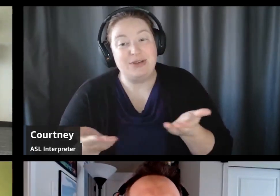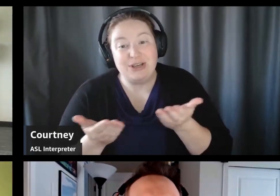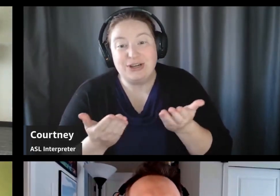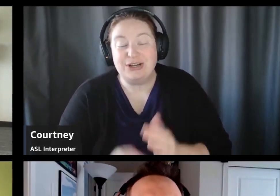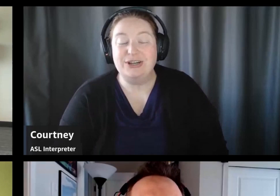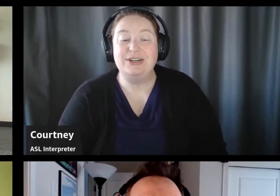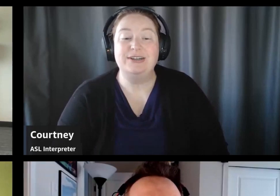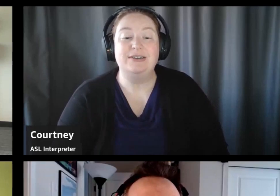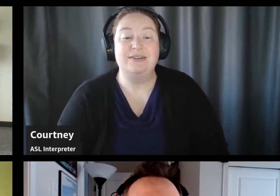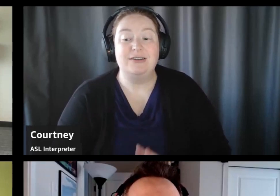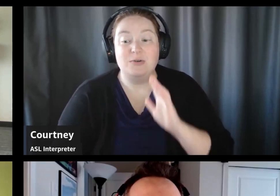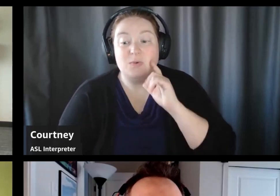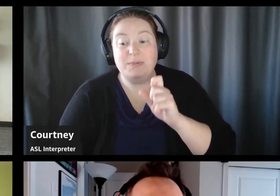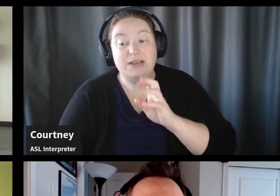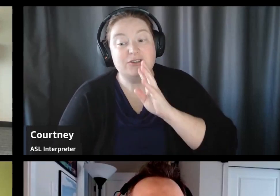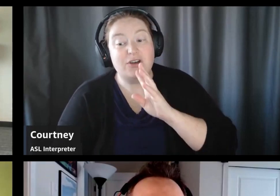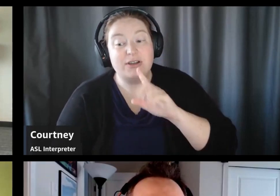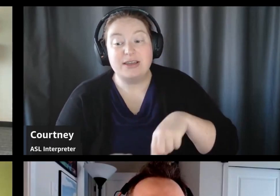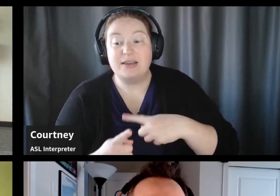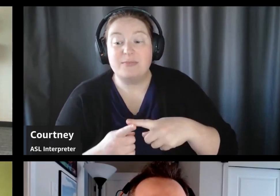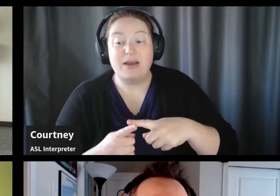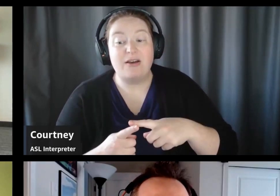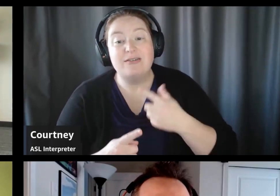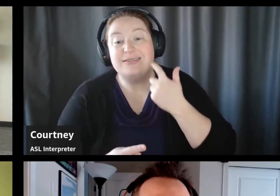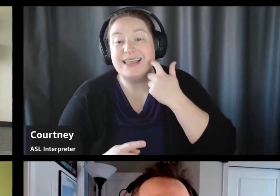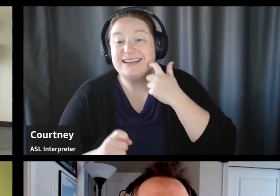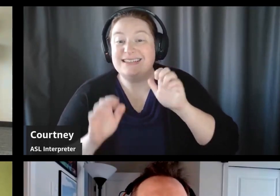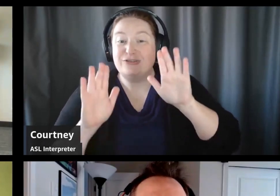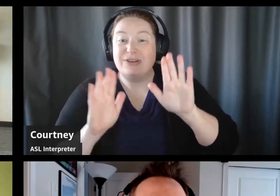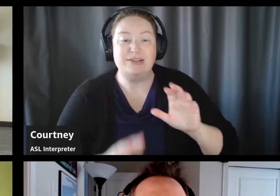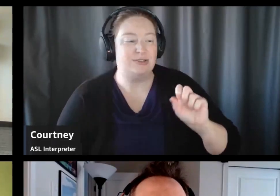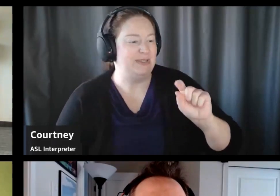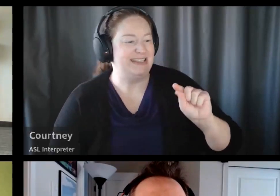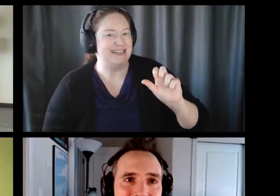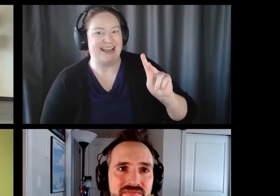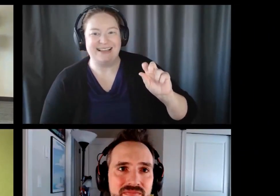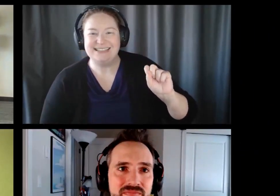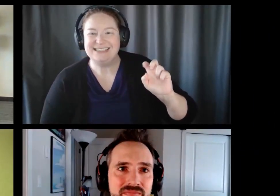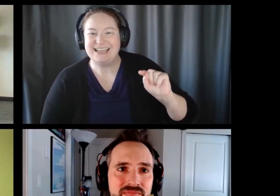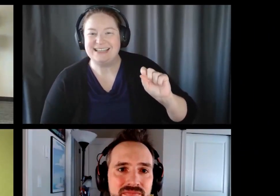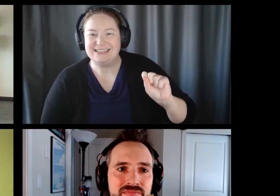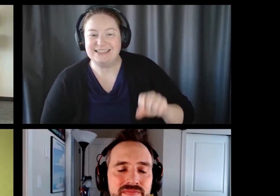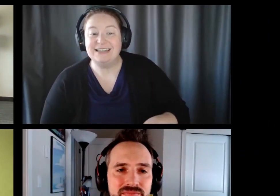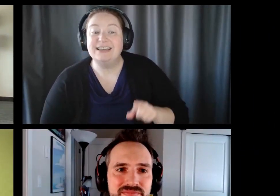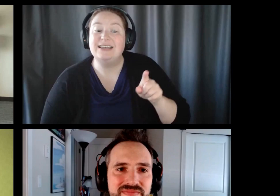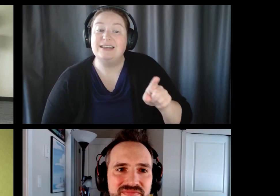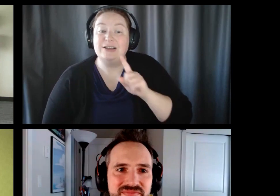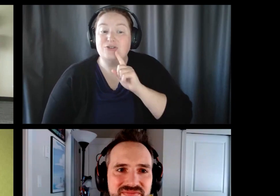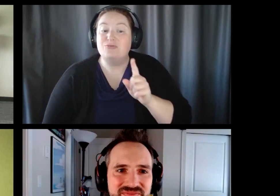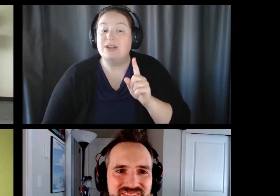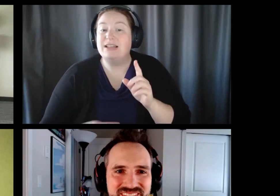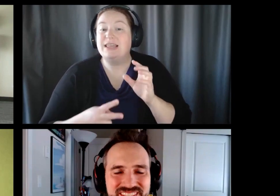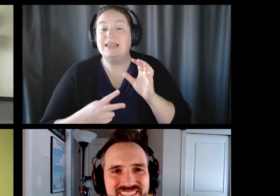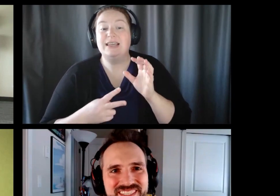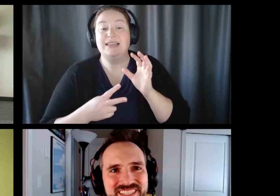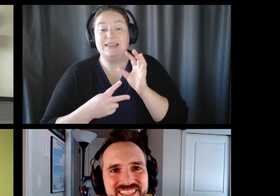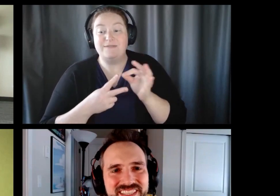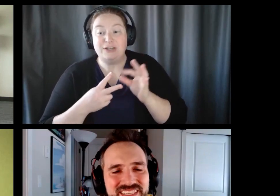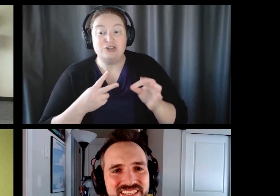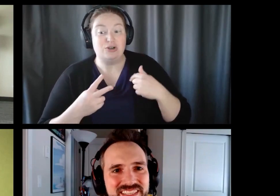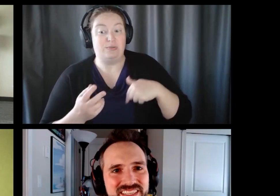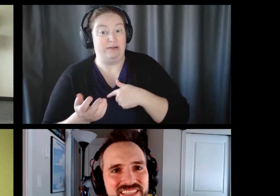going to be talking latest and greatest with StackSets. This is really the feature. We were talking about it ahead of